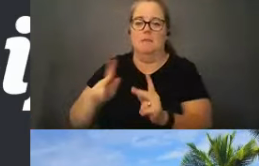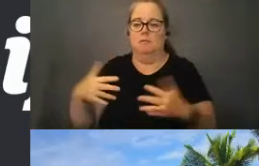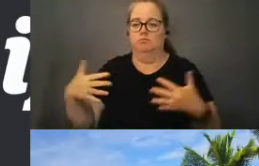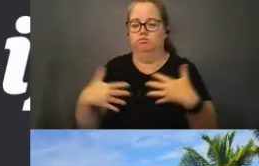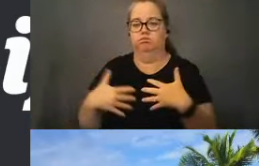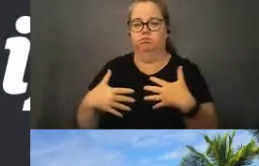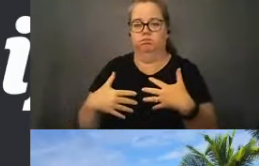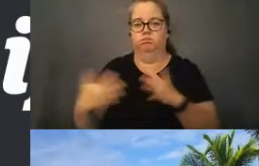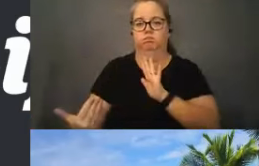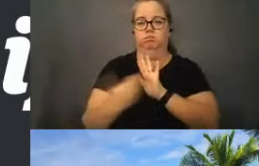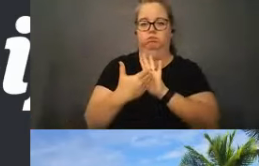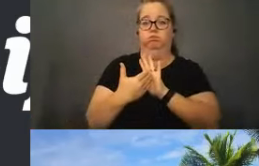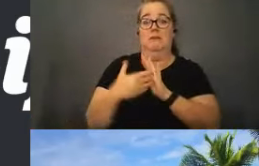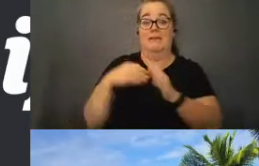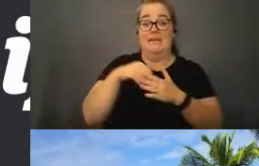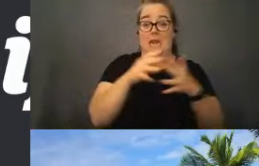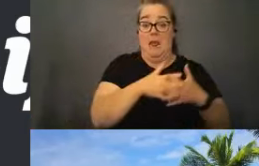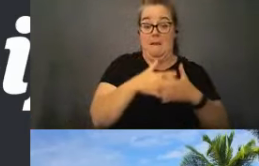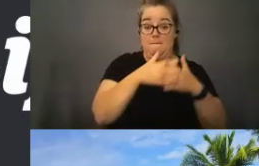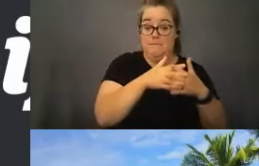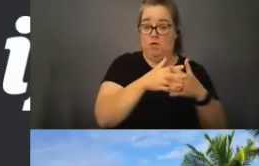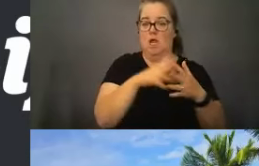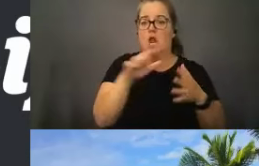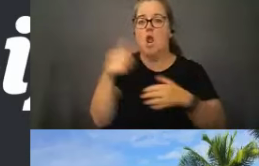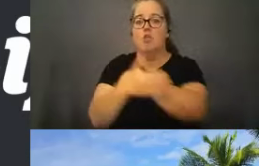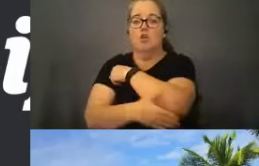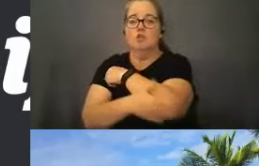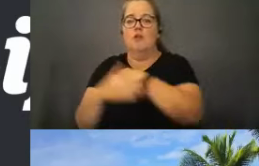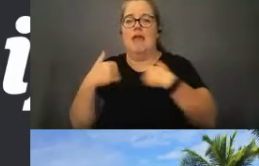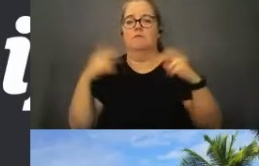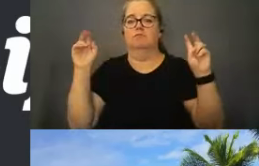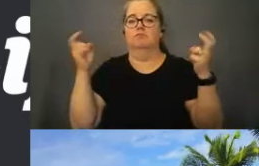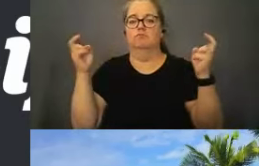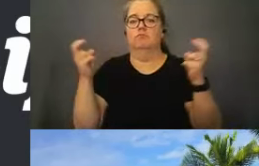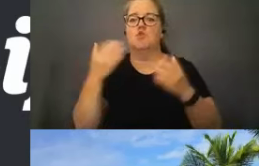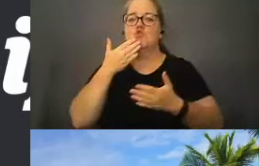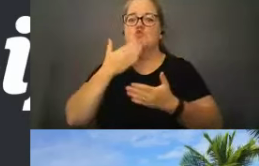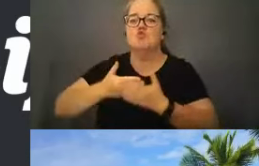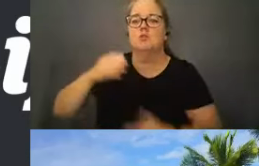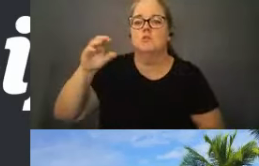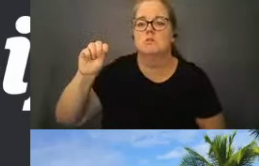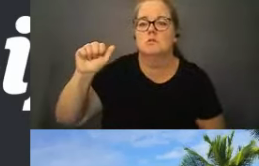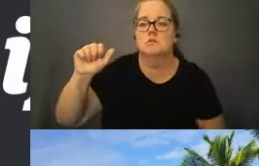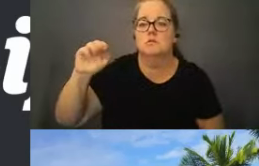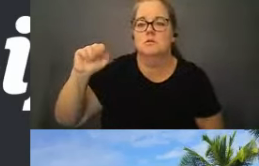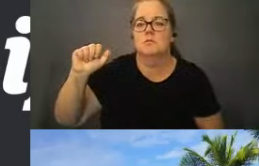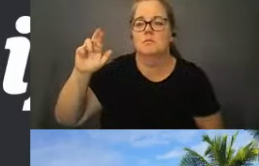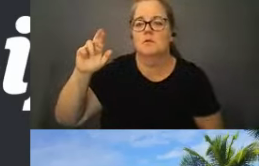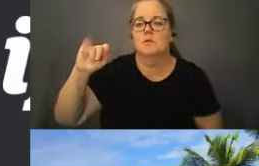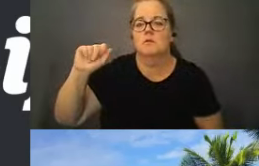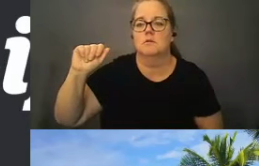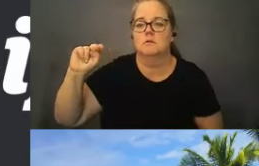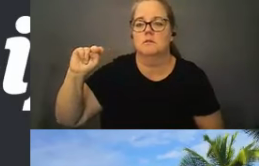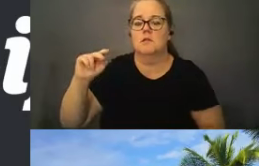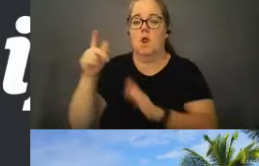America and actually many other countries, we have a law called the Good Samaritan Law that protects